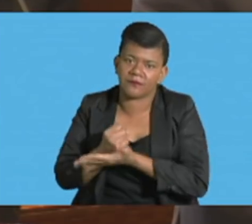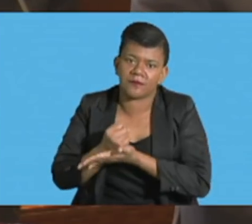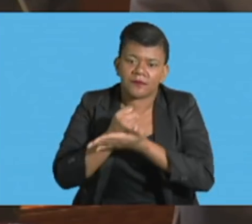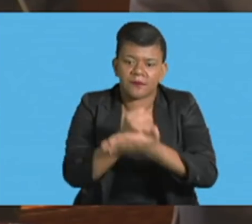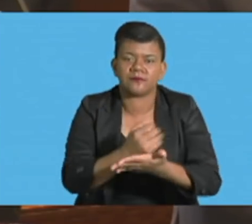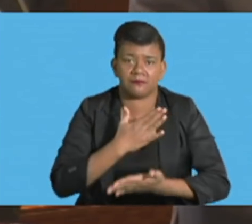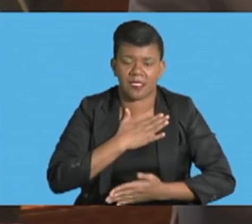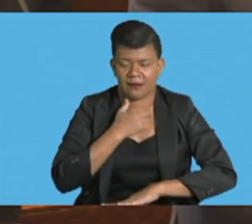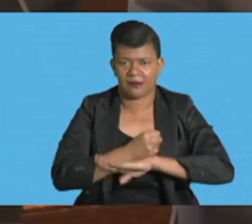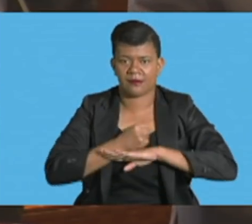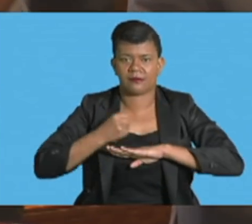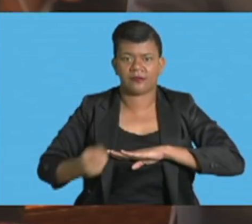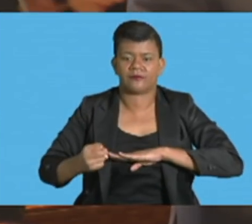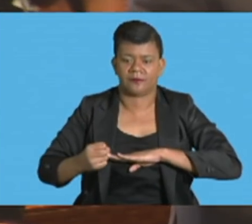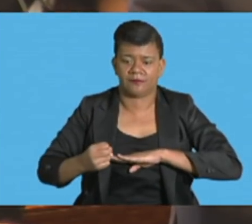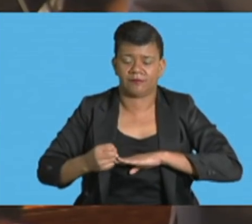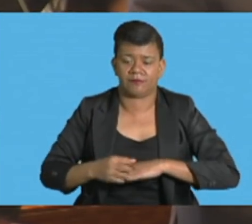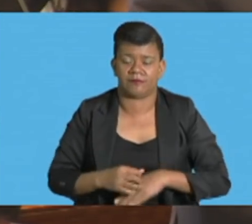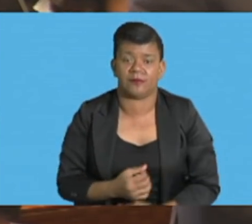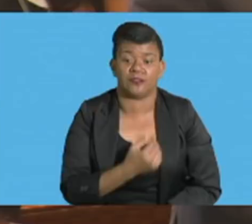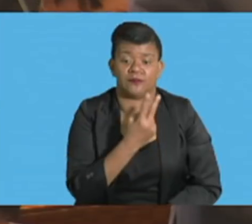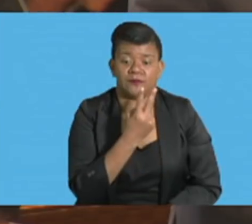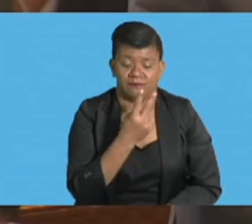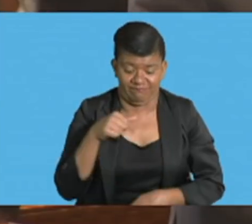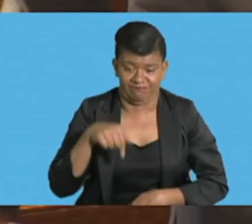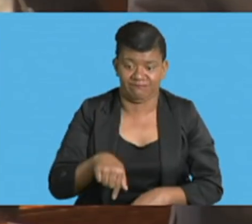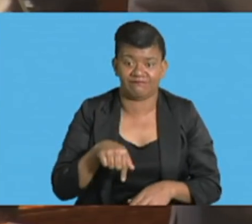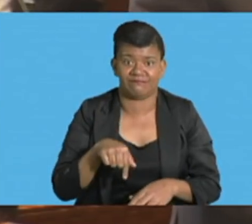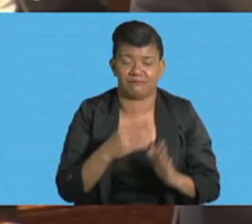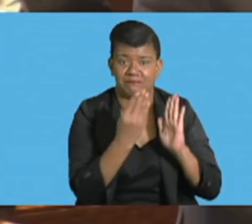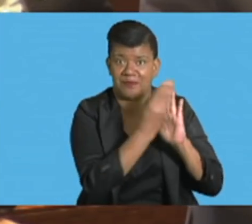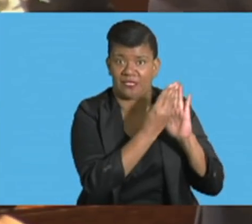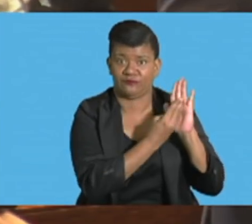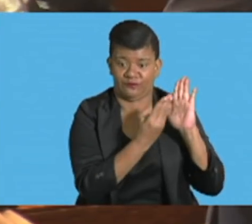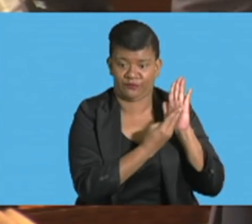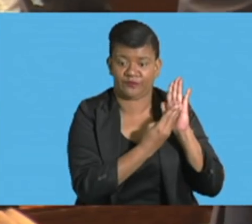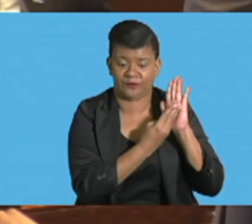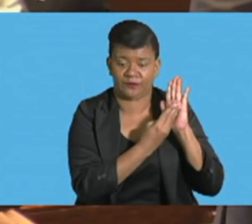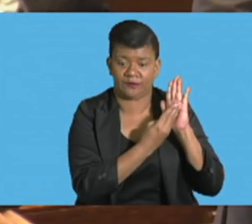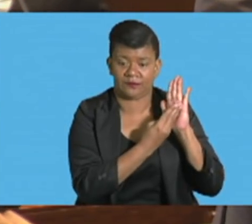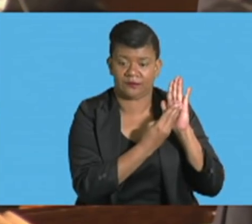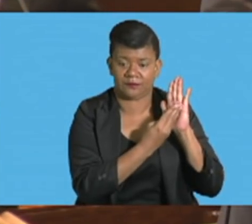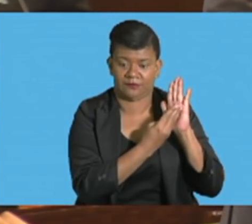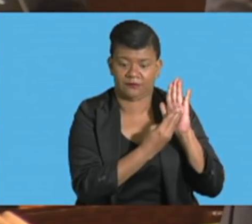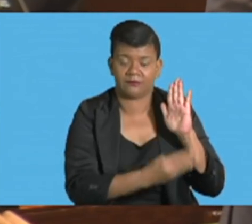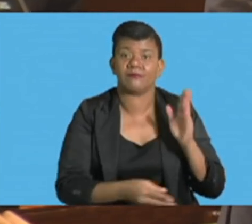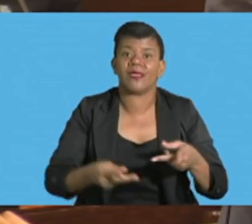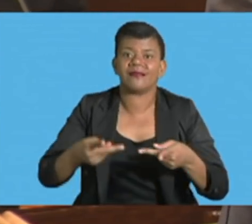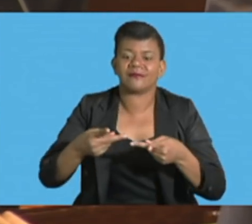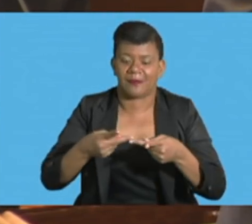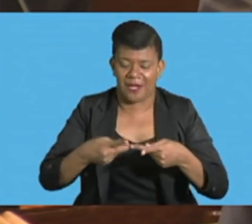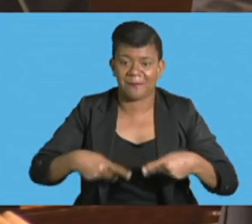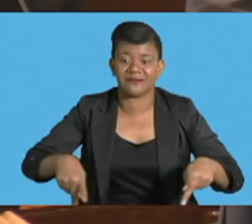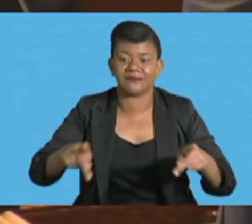Mr. Speaker, in the 2019-2020 financial year, the Department of Immigration under my purview will undertake sweeping new